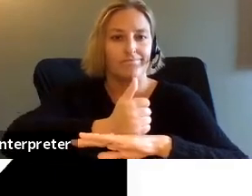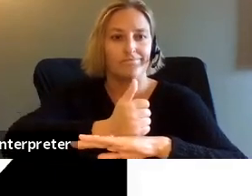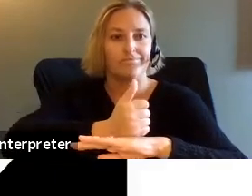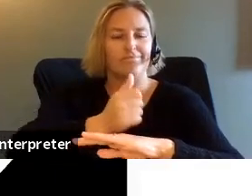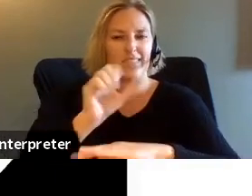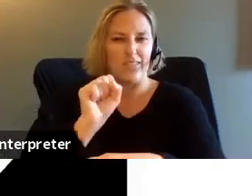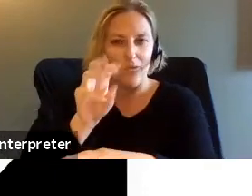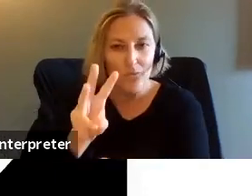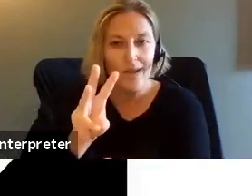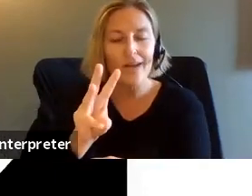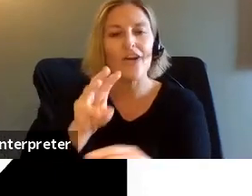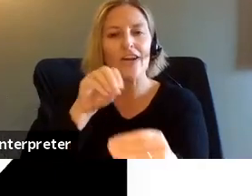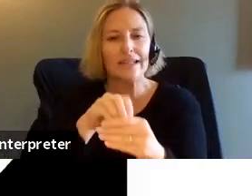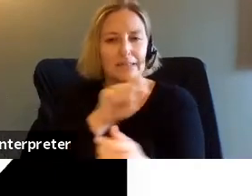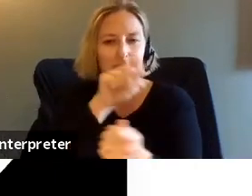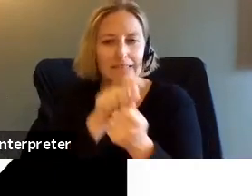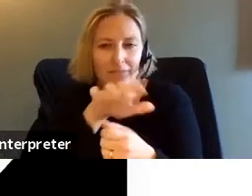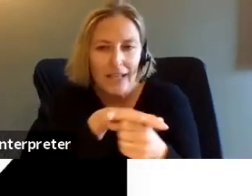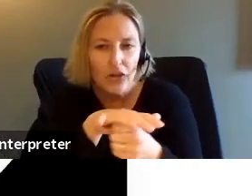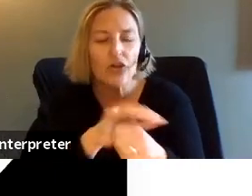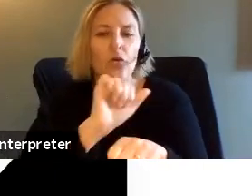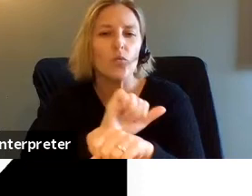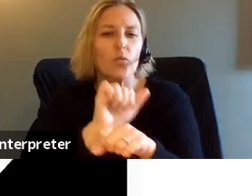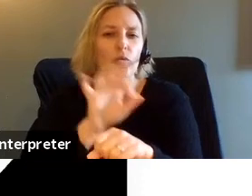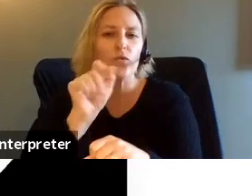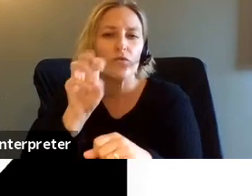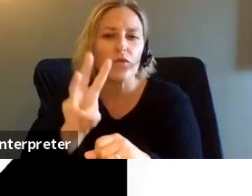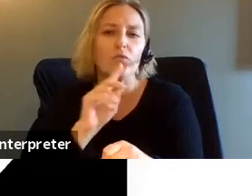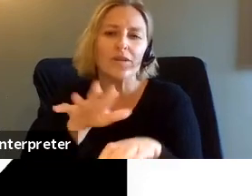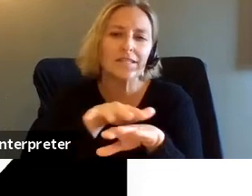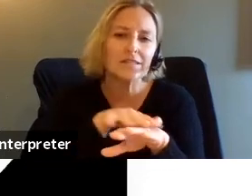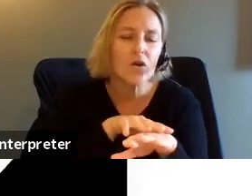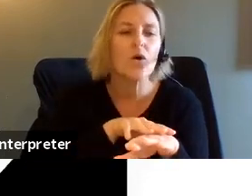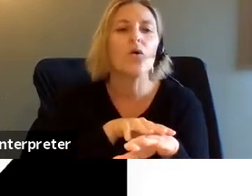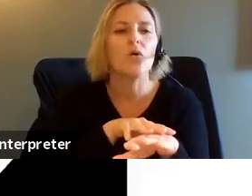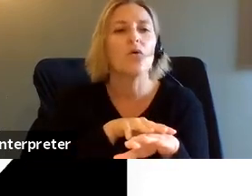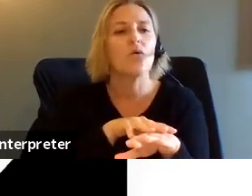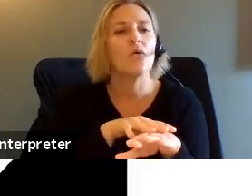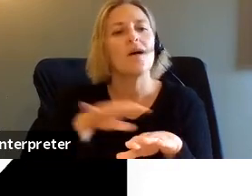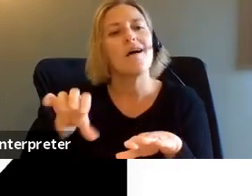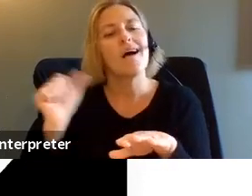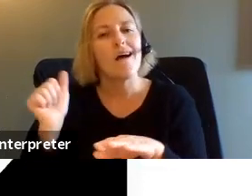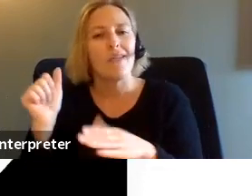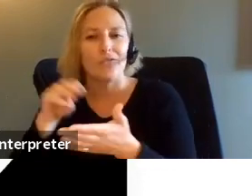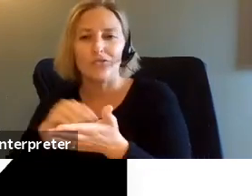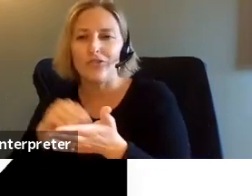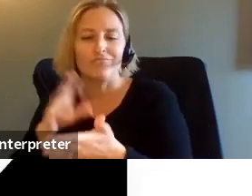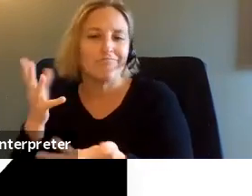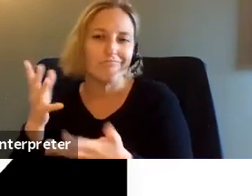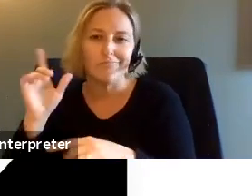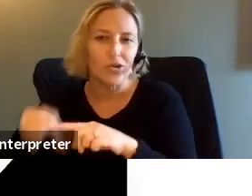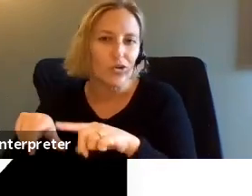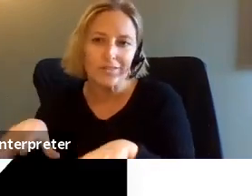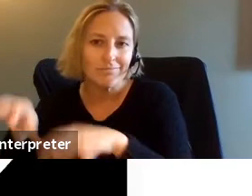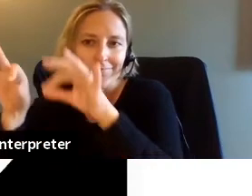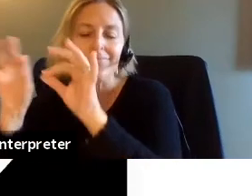workflow was kind of slow and really precluded adoption by other providers. You really needed to know how to use the